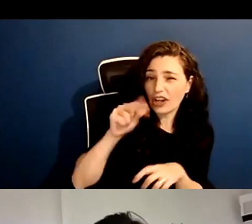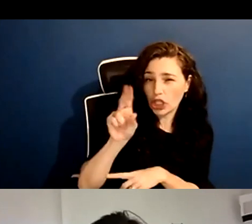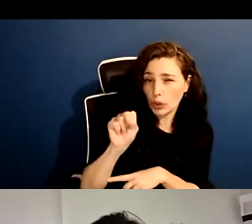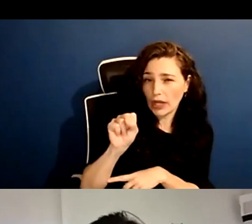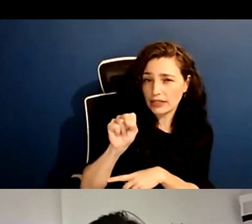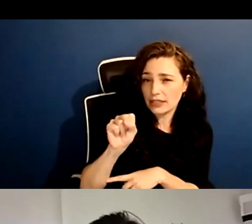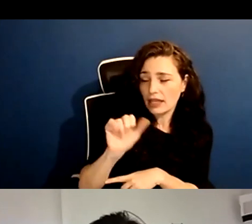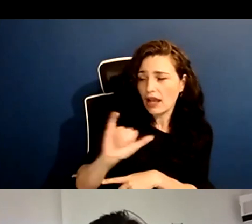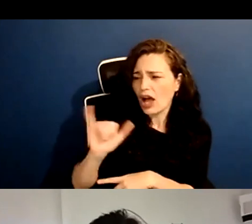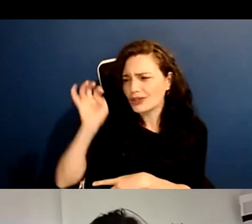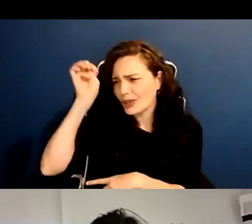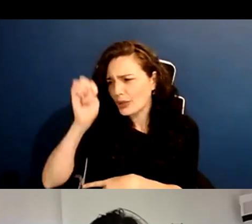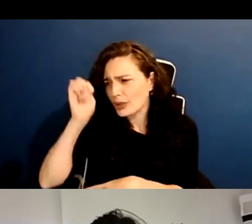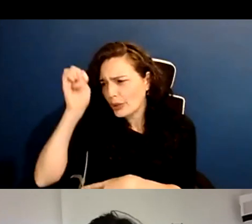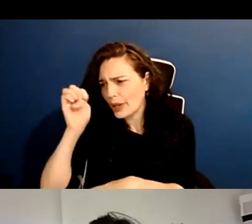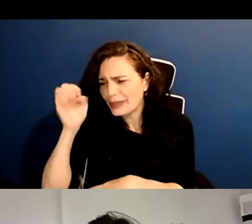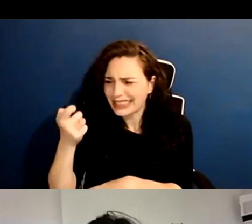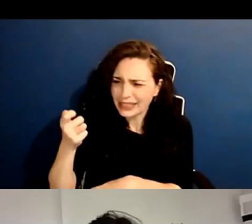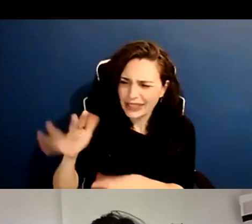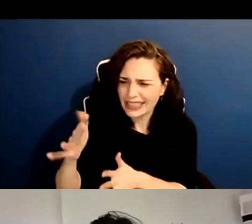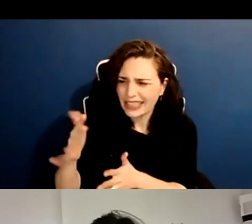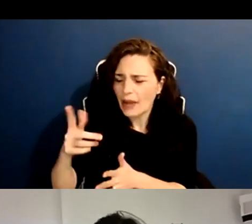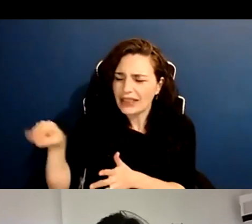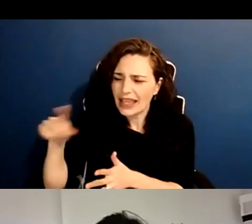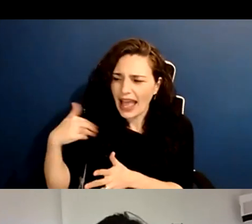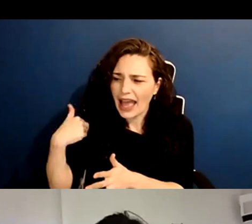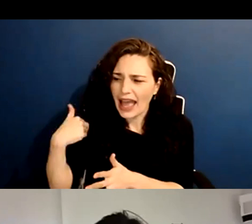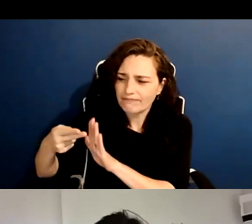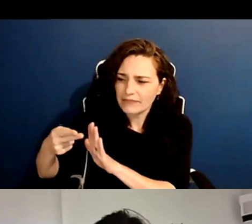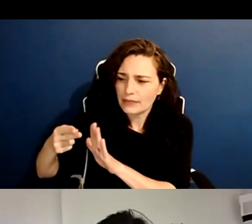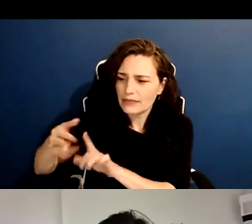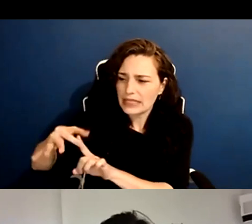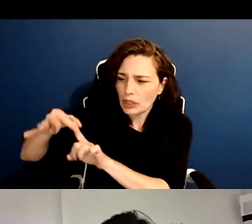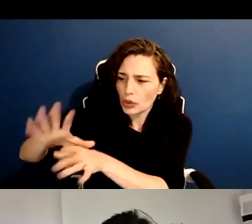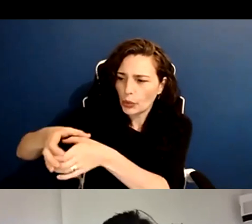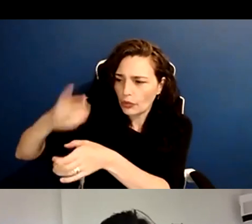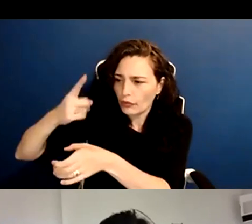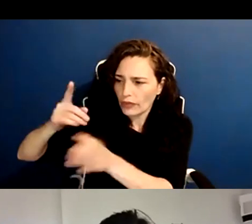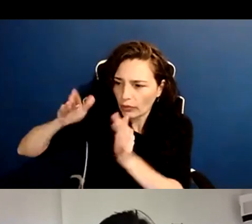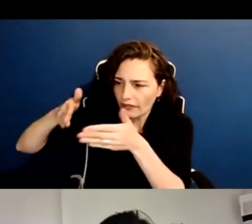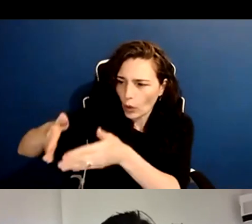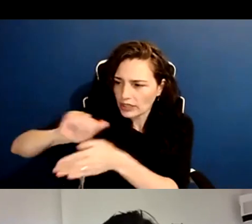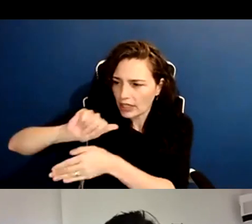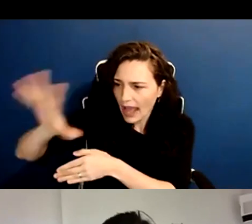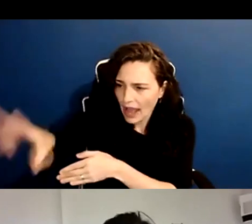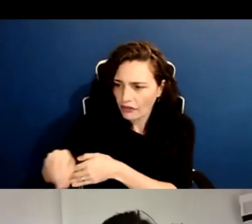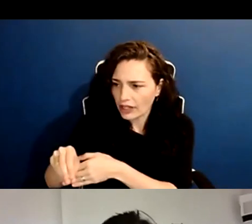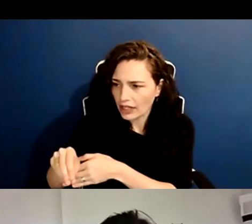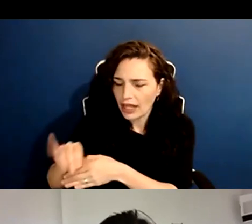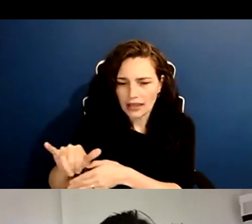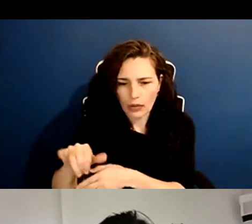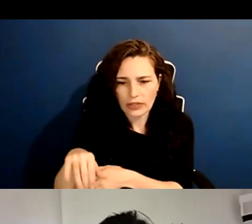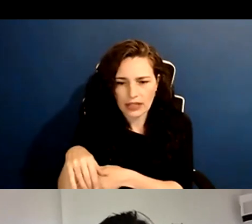targeted funds for African films. So that was IDFA and Hot Docs in Canada. They have